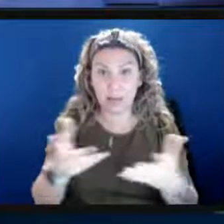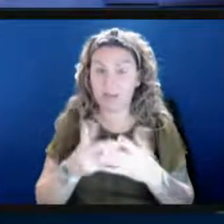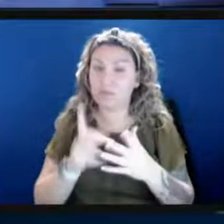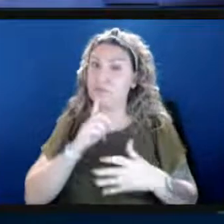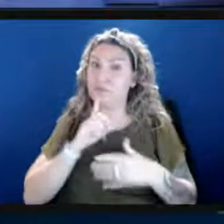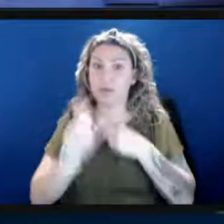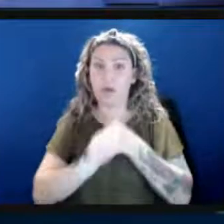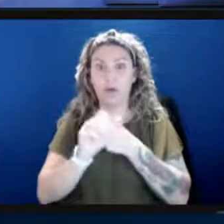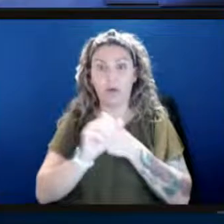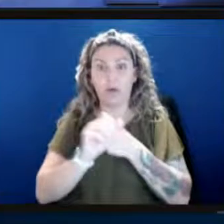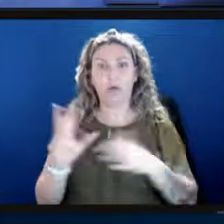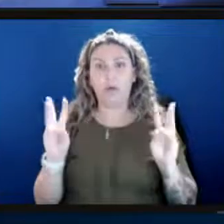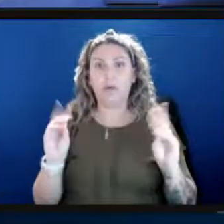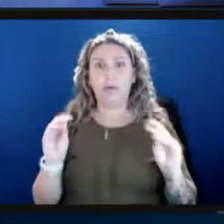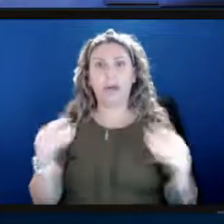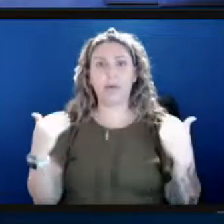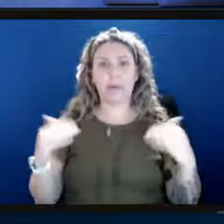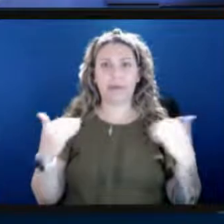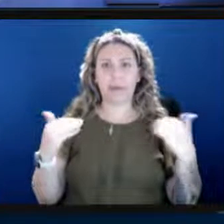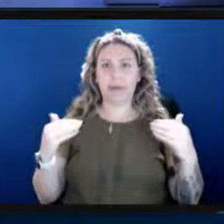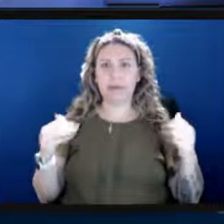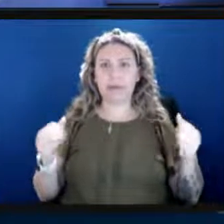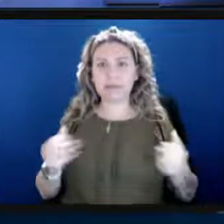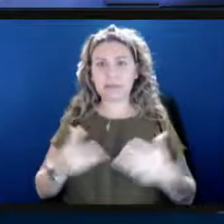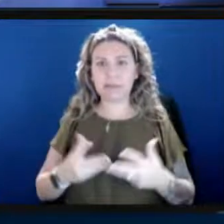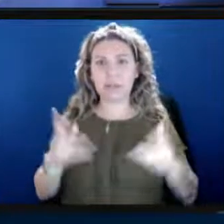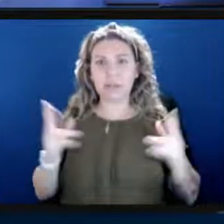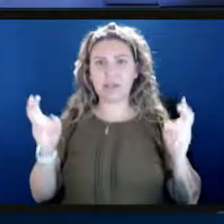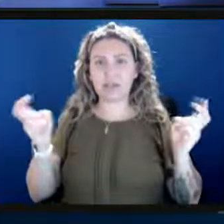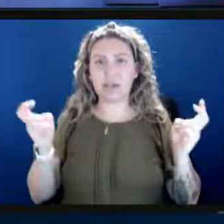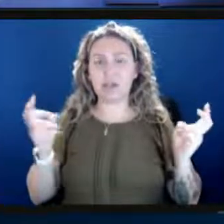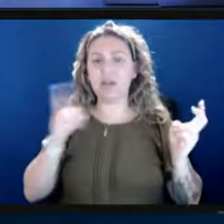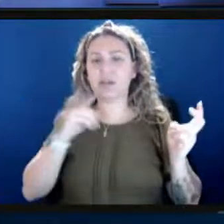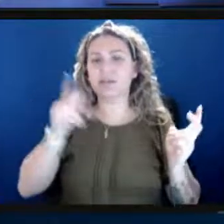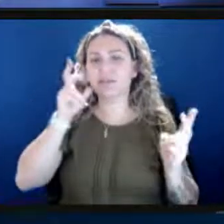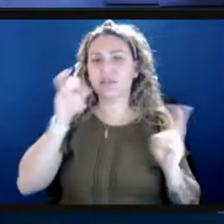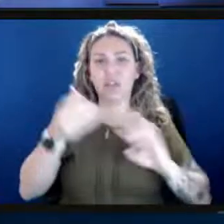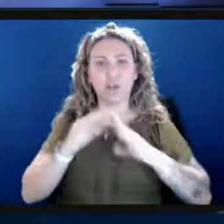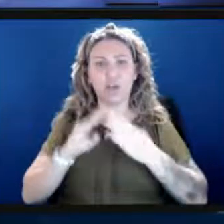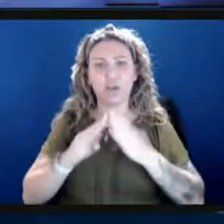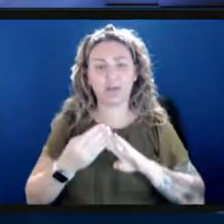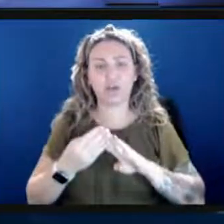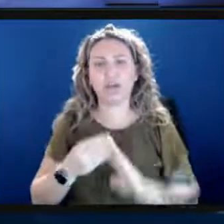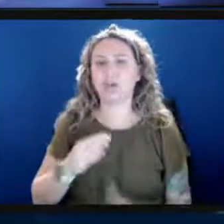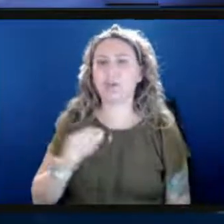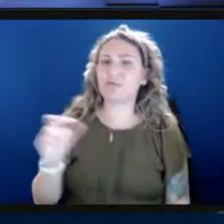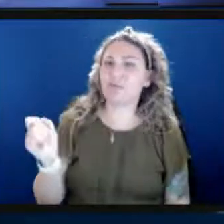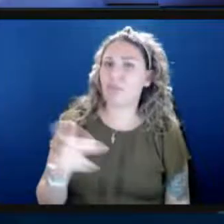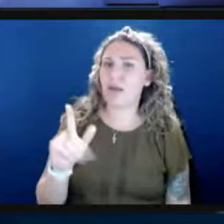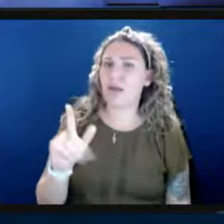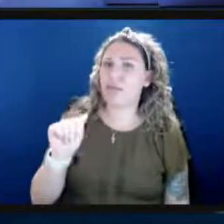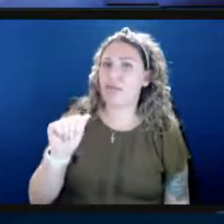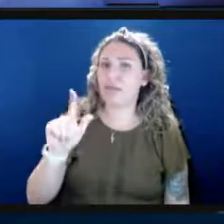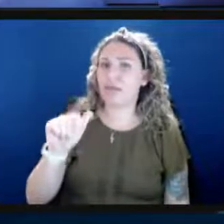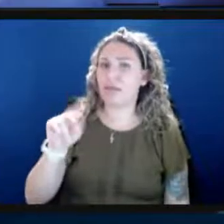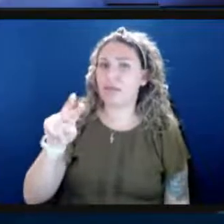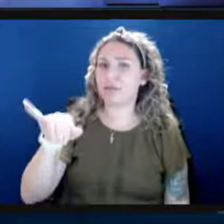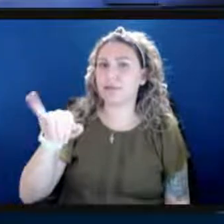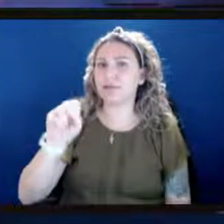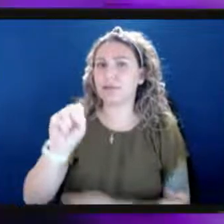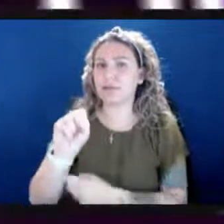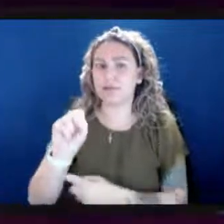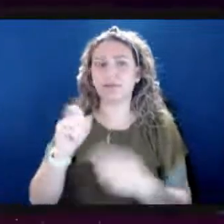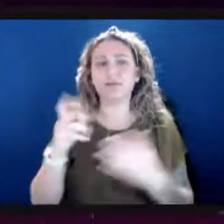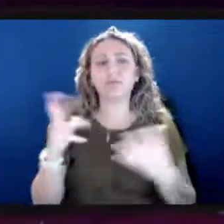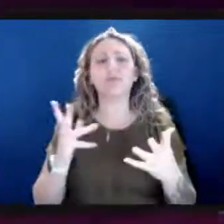Wow. This is a very scary talk today. Let's hear what the community has to say. Let's go back to Alexis. And Alexis, what